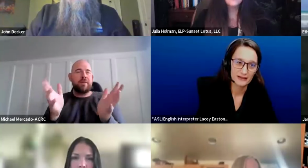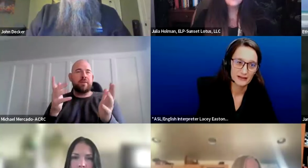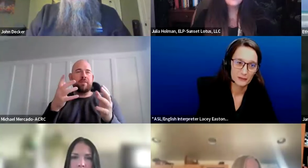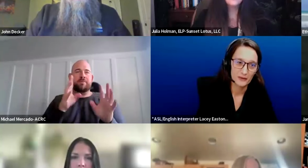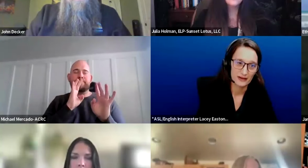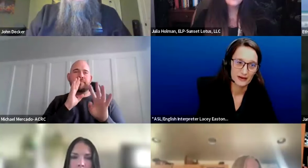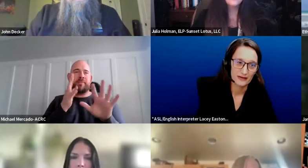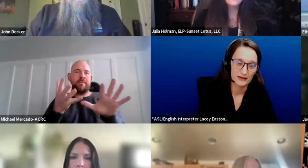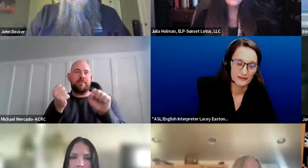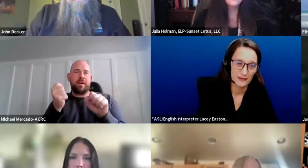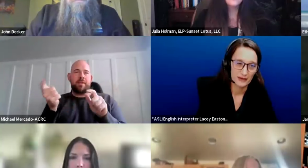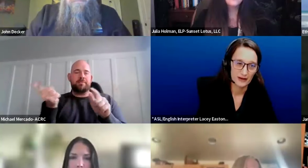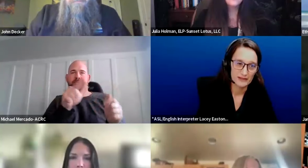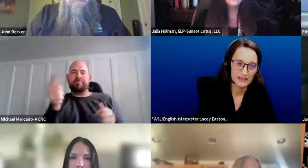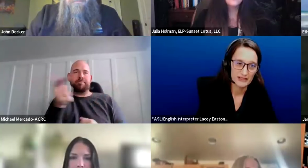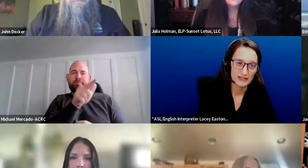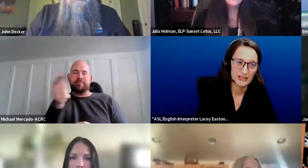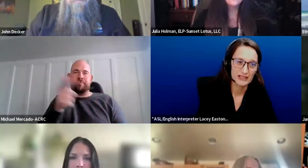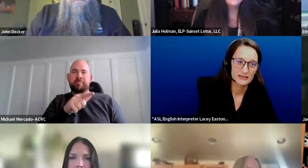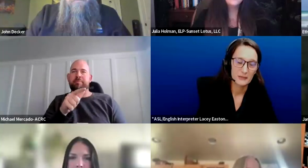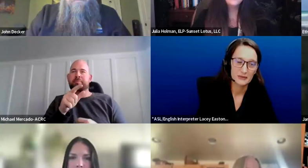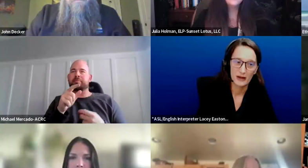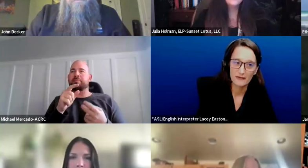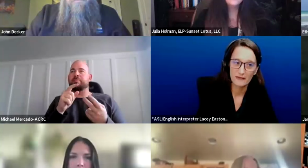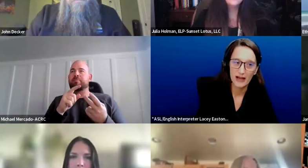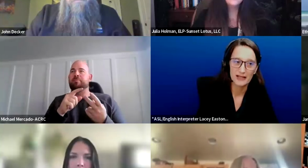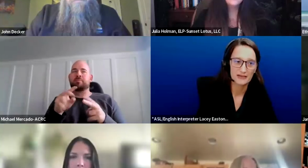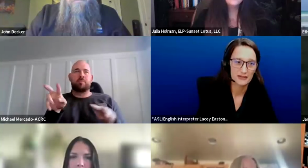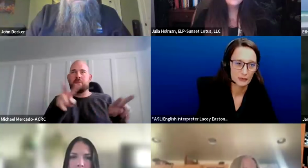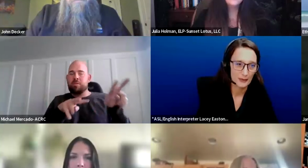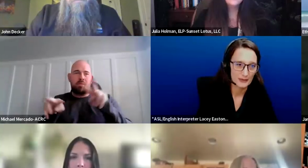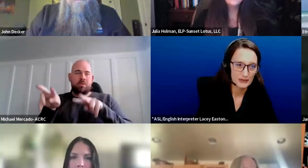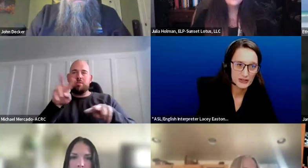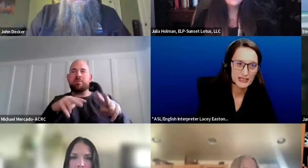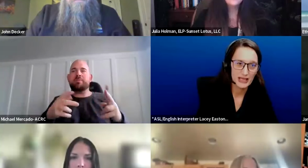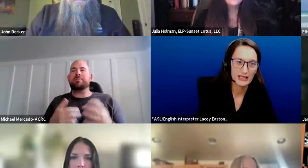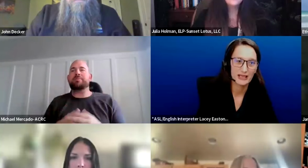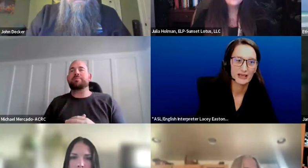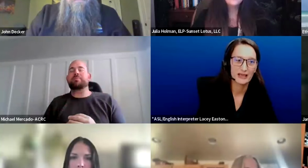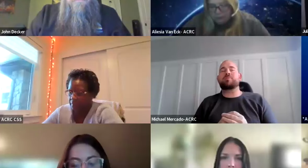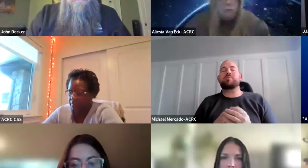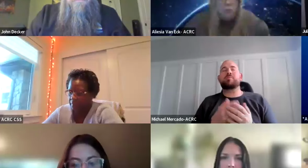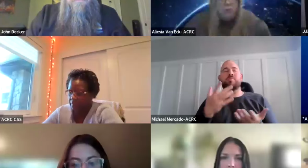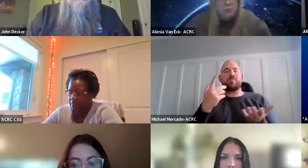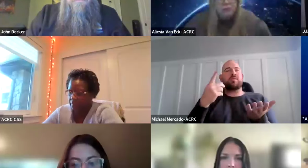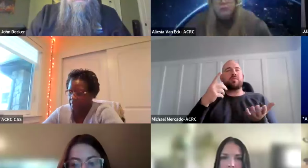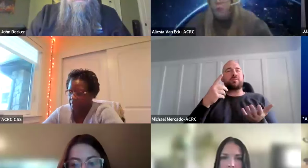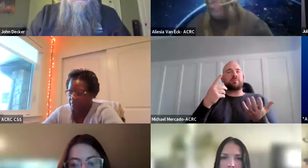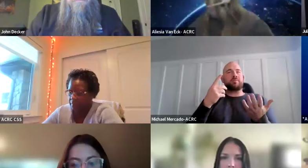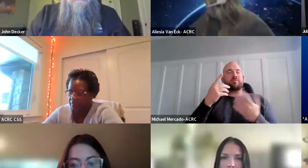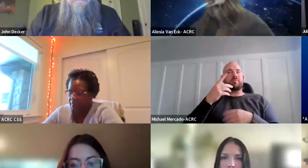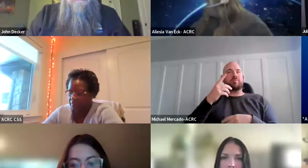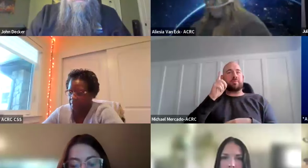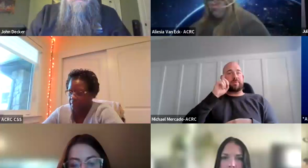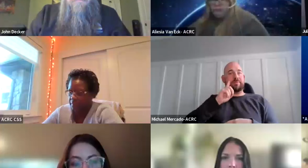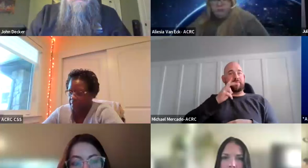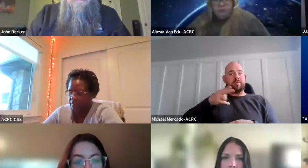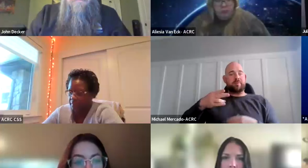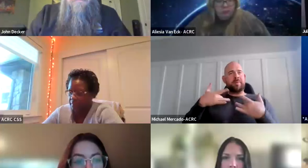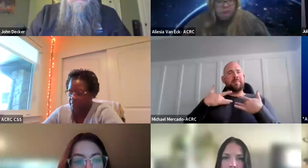isolated within their family conversations. People talk fast, there's rapid turn taking, and their eyes just can't keep up